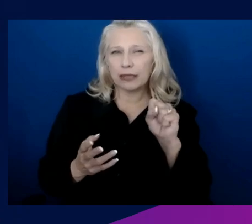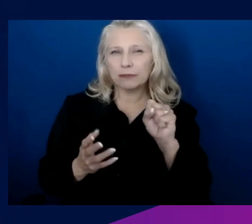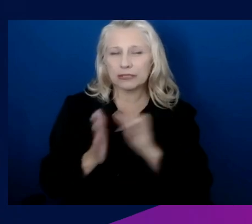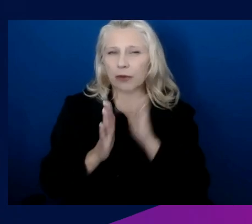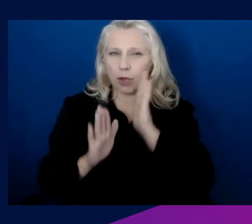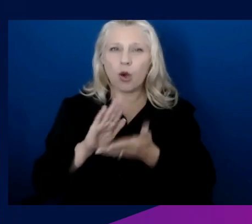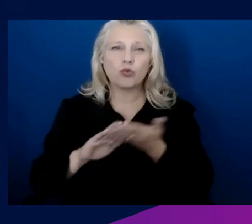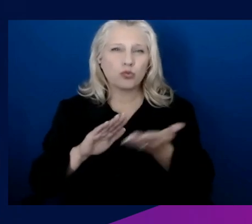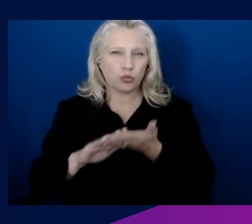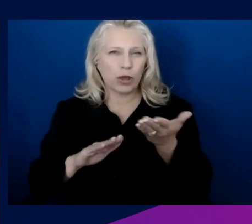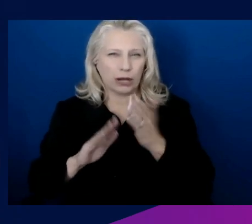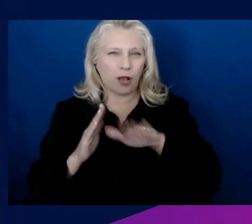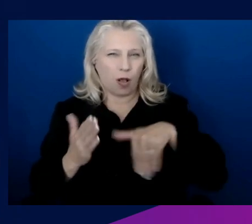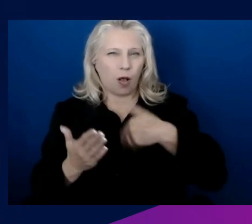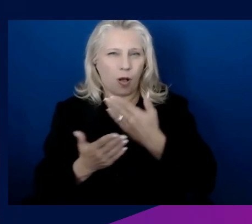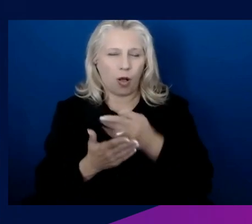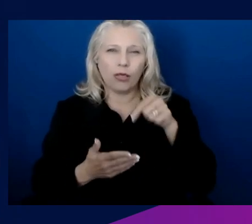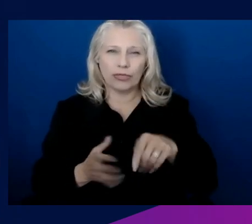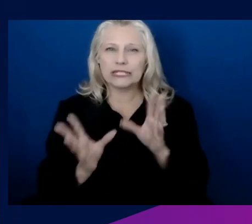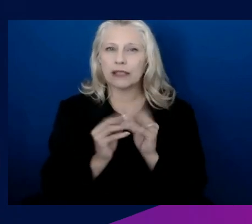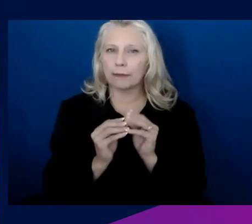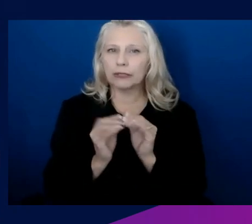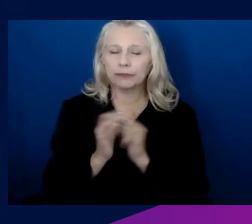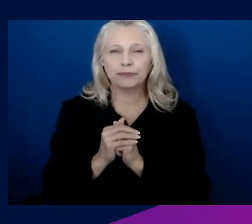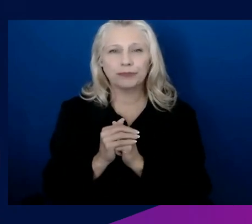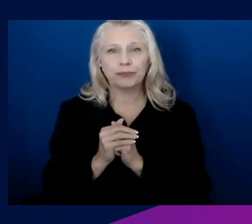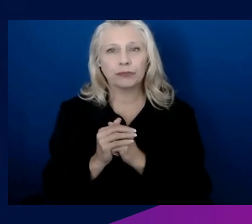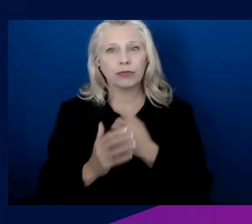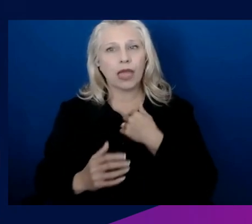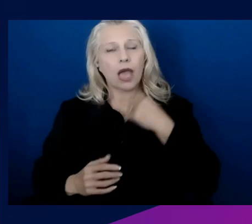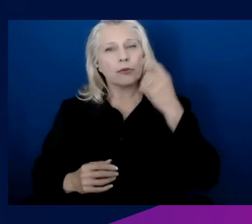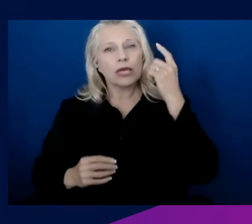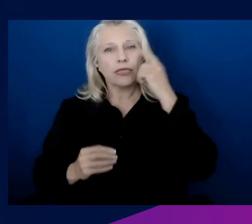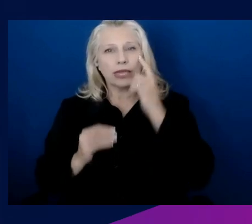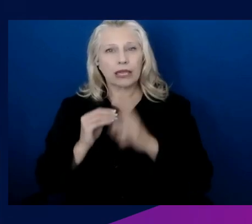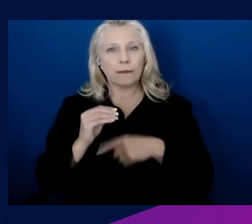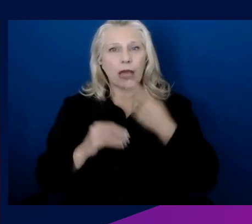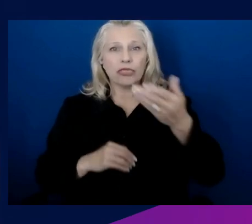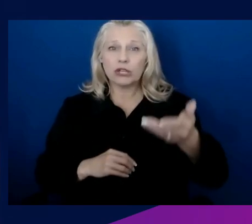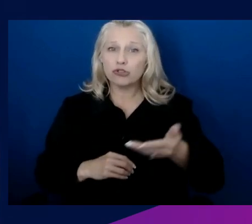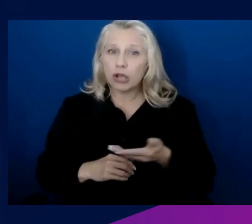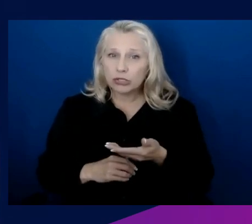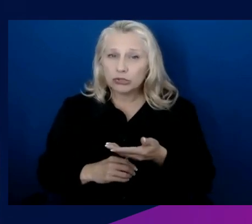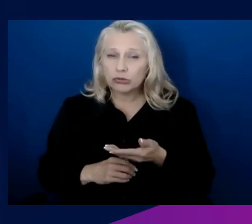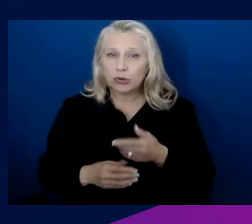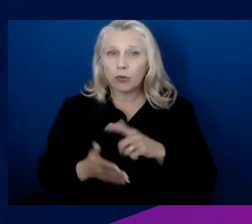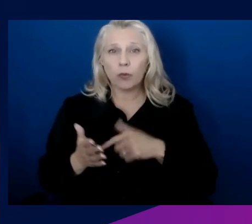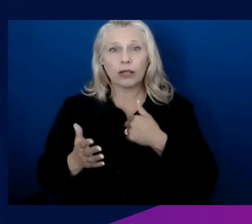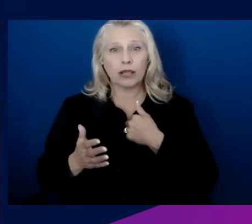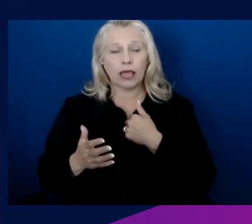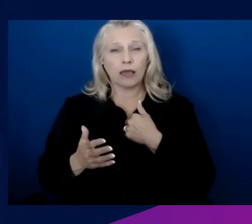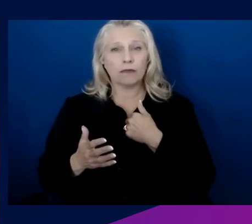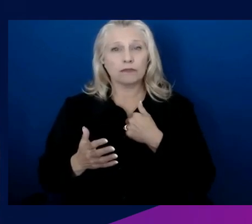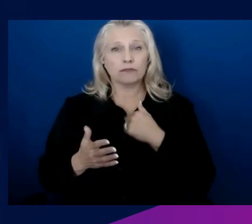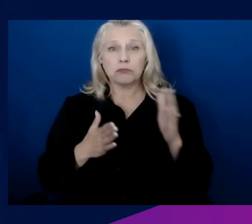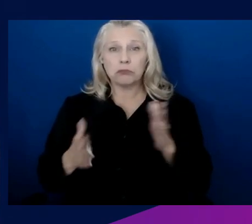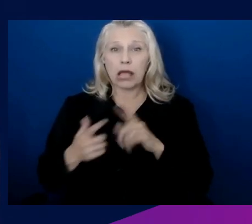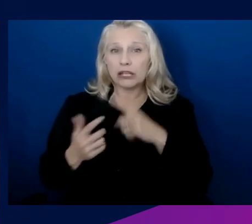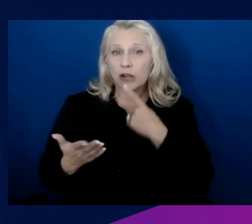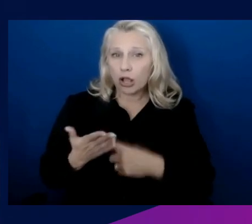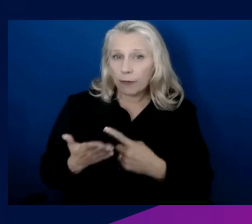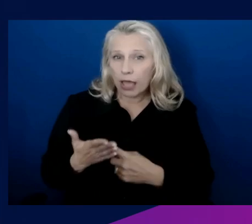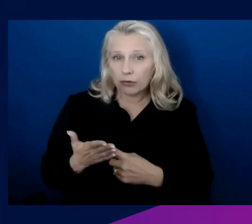through all of this Innovation Summit. As I was thinking about the introduction and what I was going to talk about and what we were going to talk